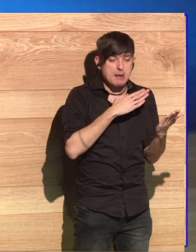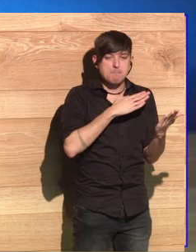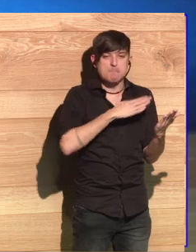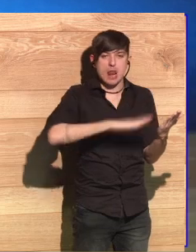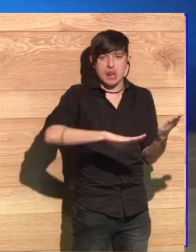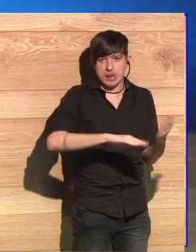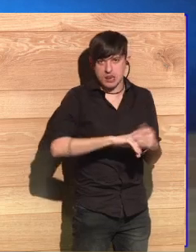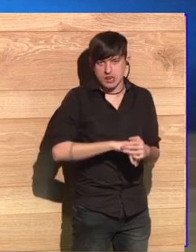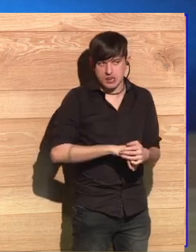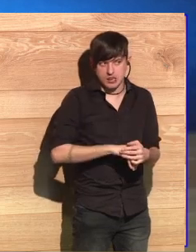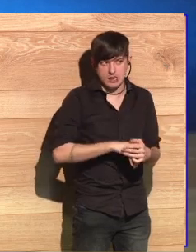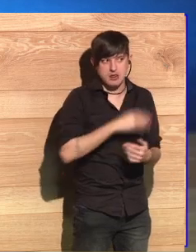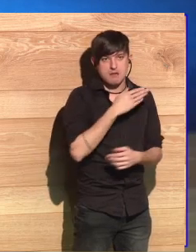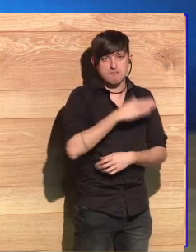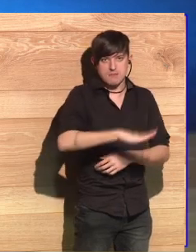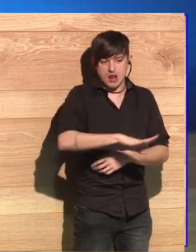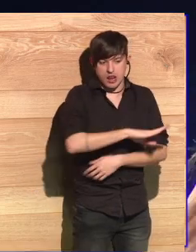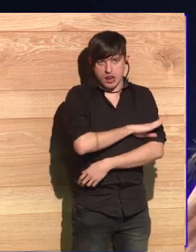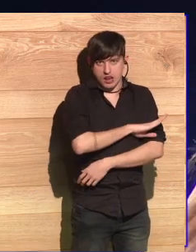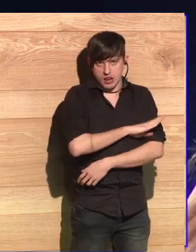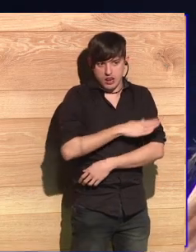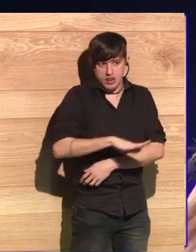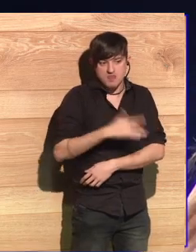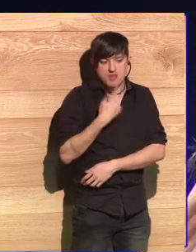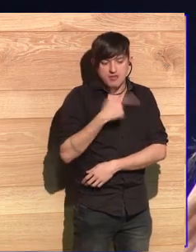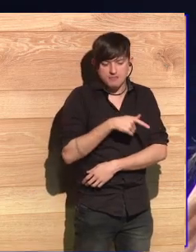said she came to the conclusion that